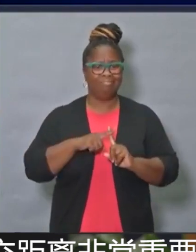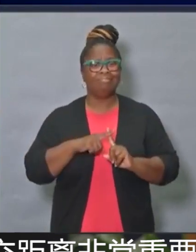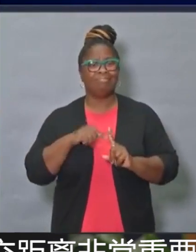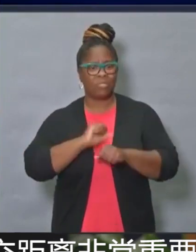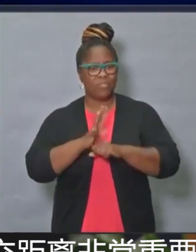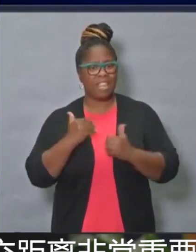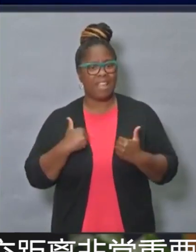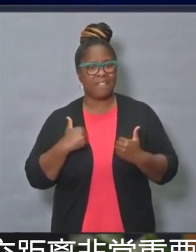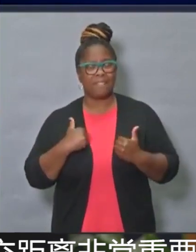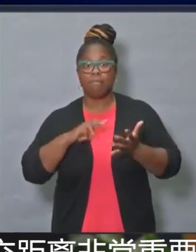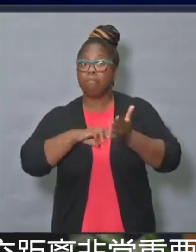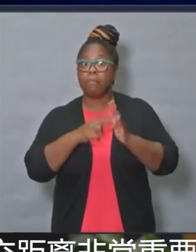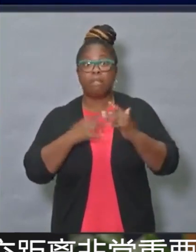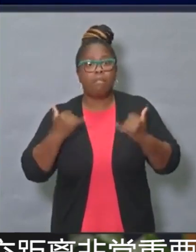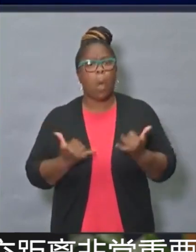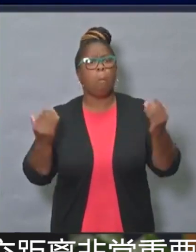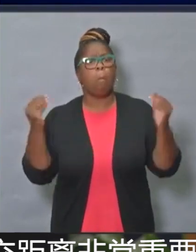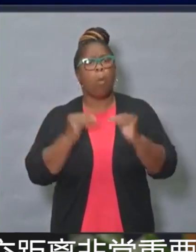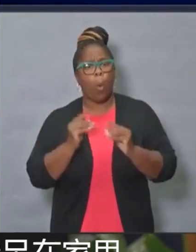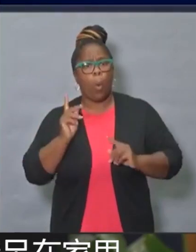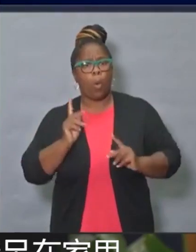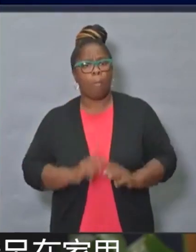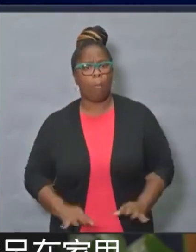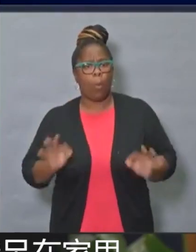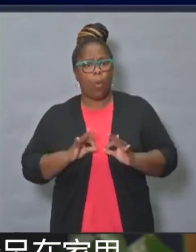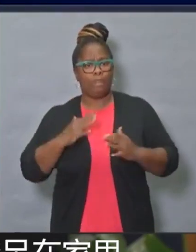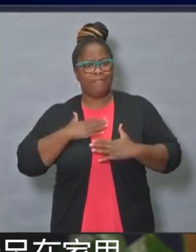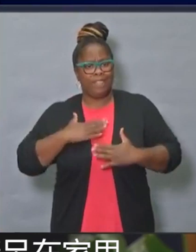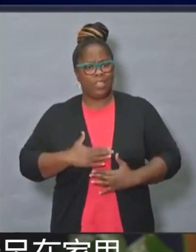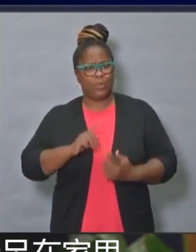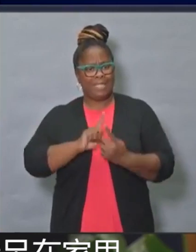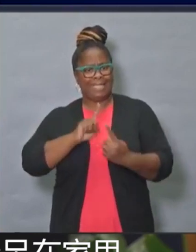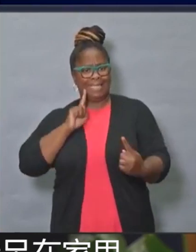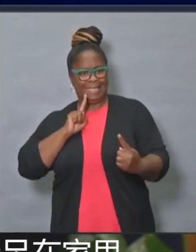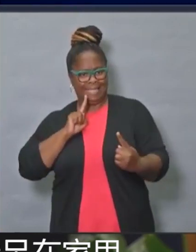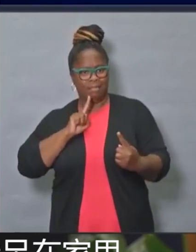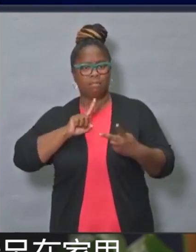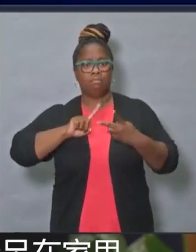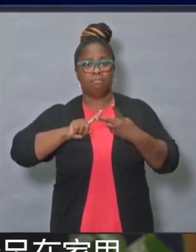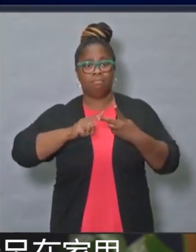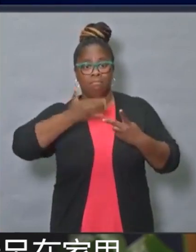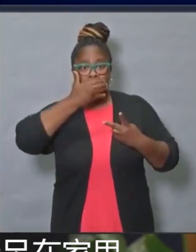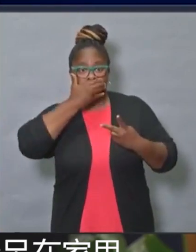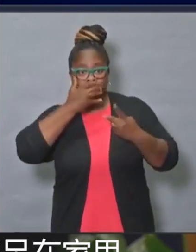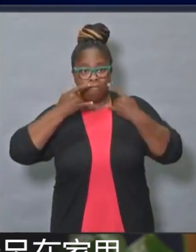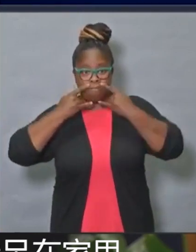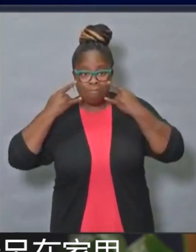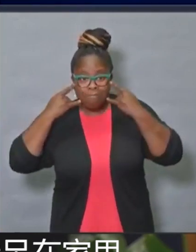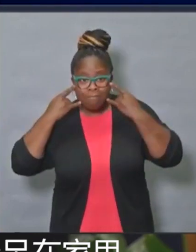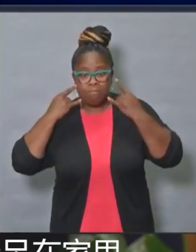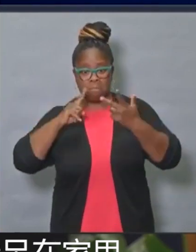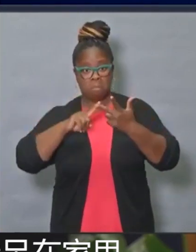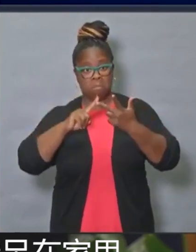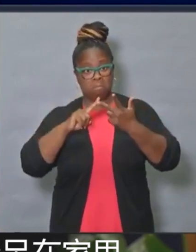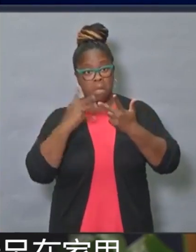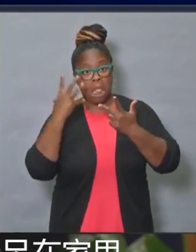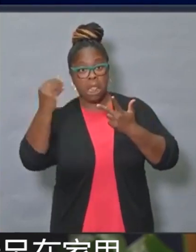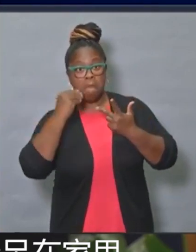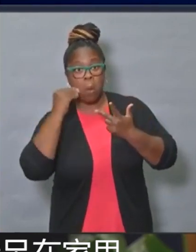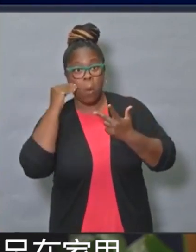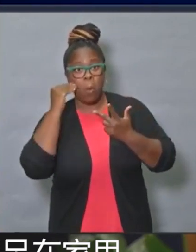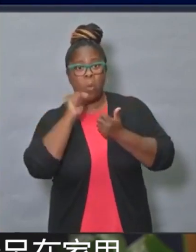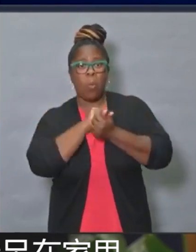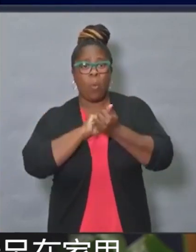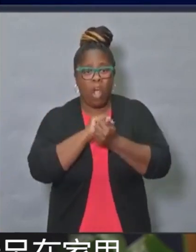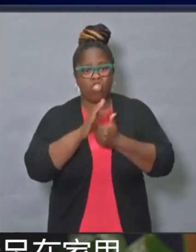important to practice physical distancing, to wear face coverings, and when you leave home, to wash your hands regularly and stay